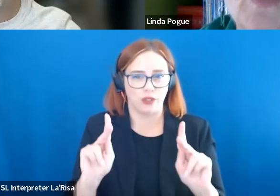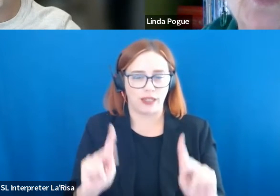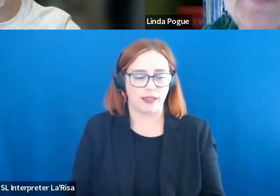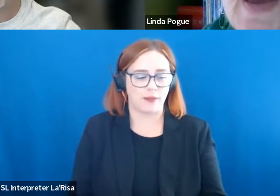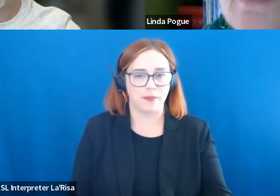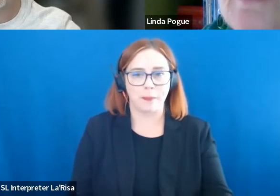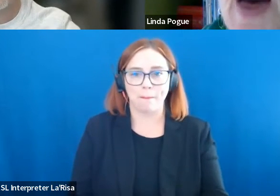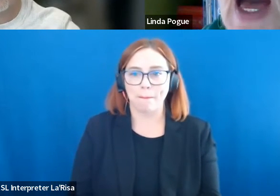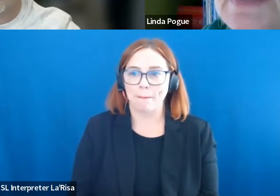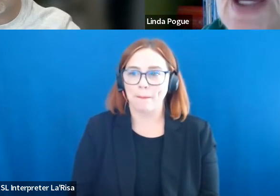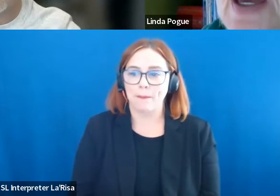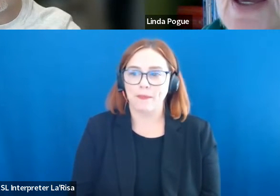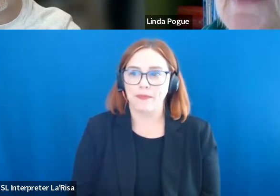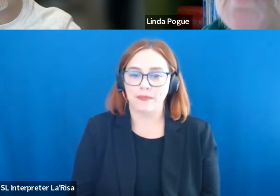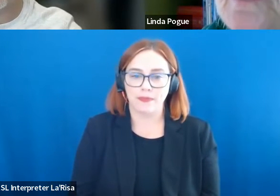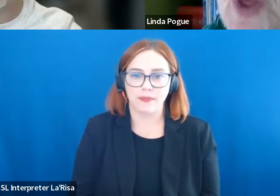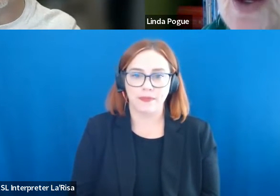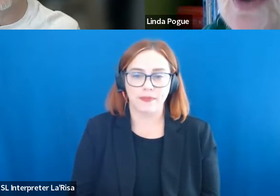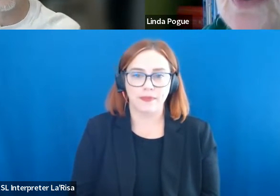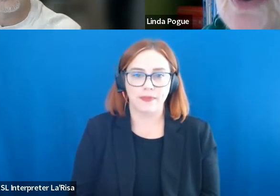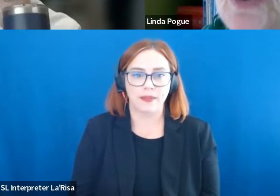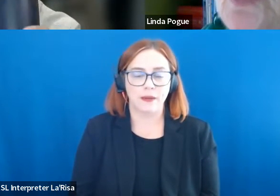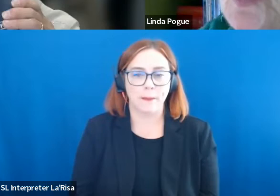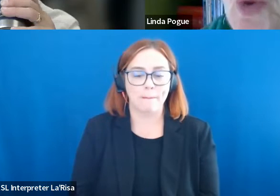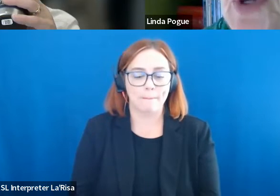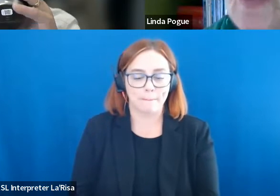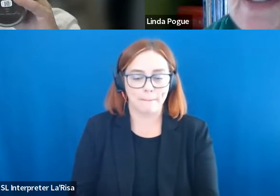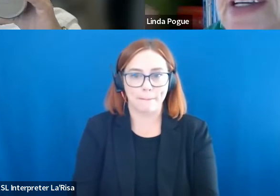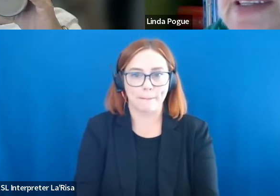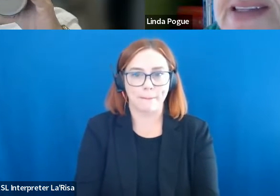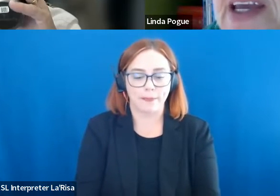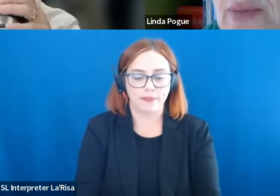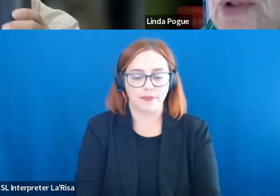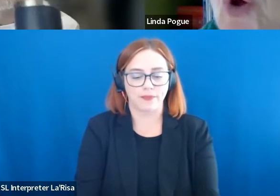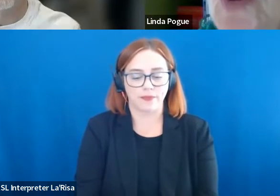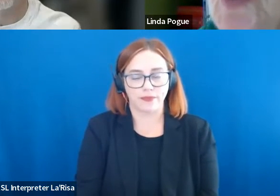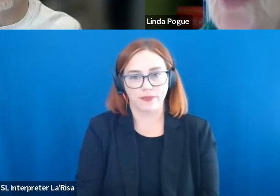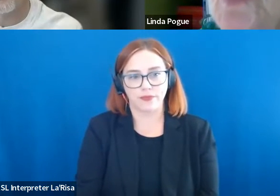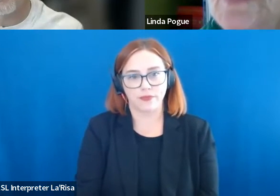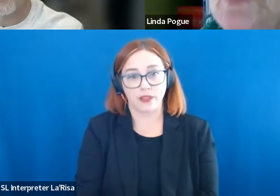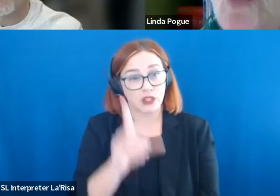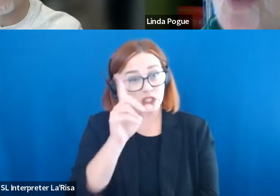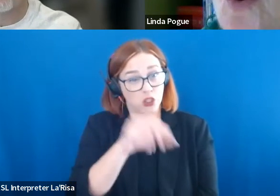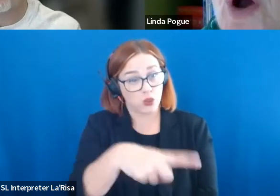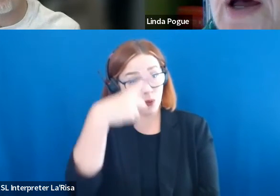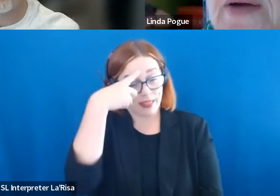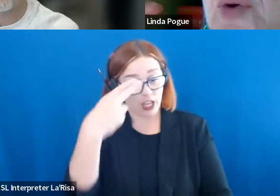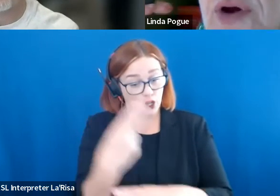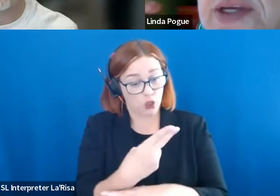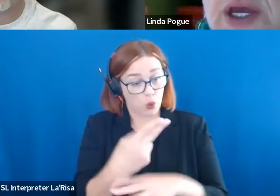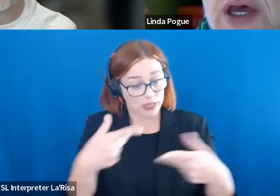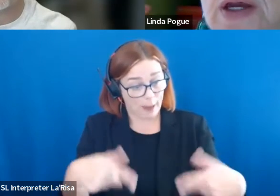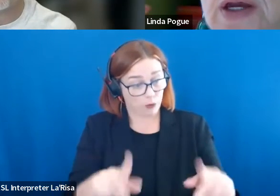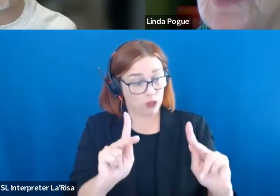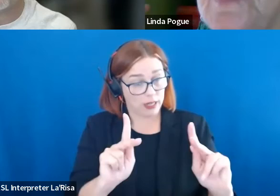So Kyle, would you say that you use opportunities as they come along with recruitment, or have you